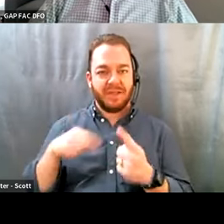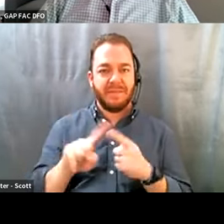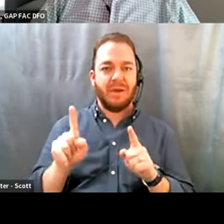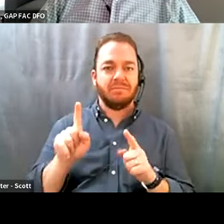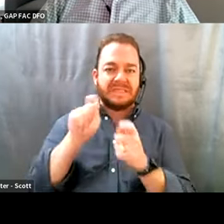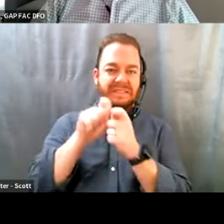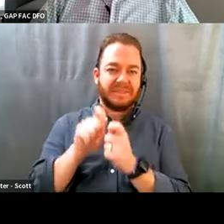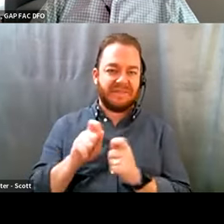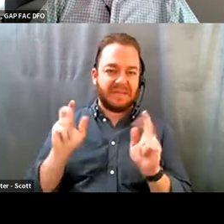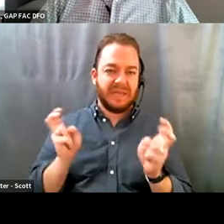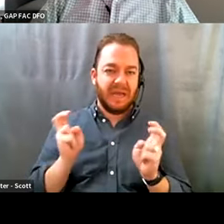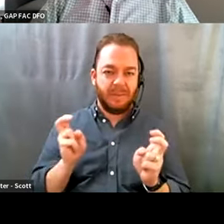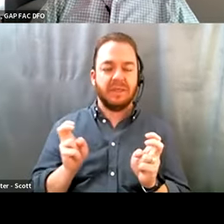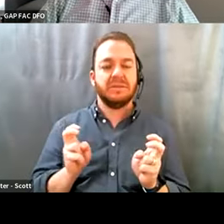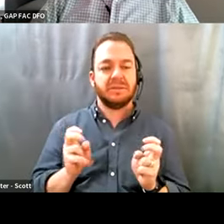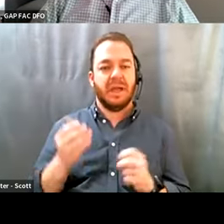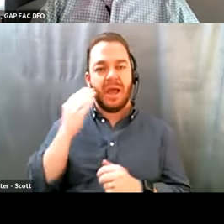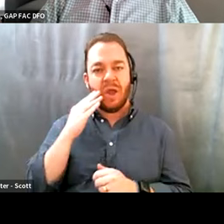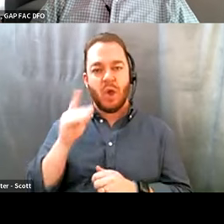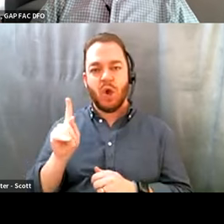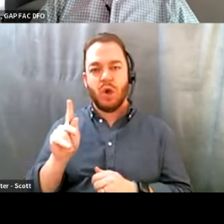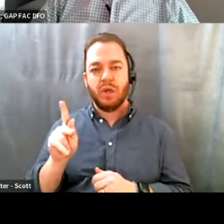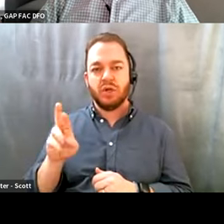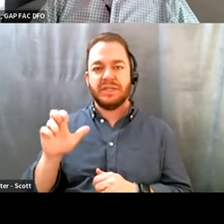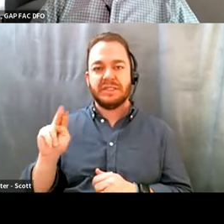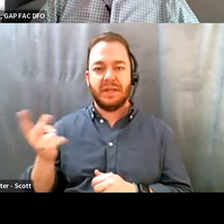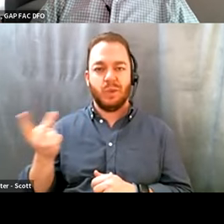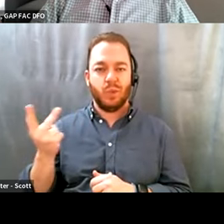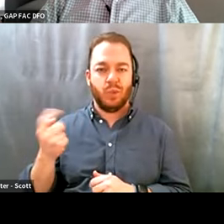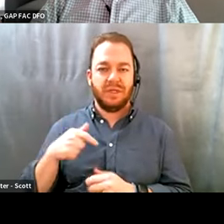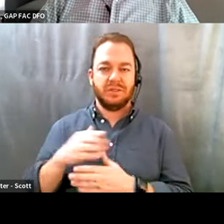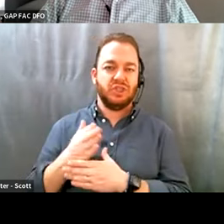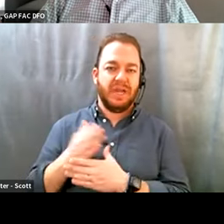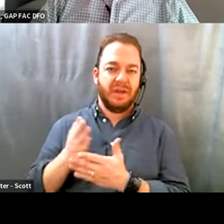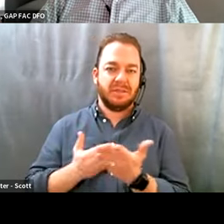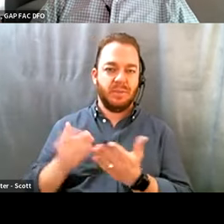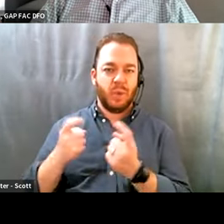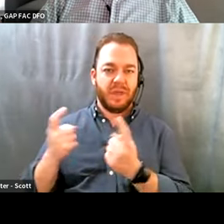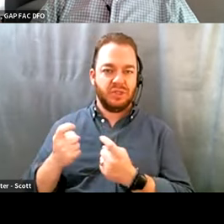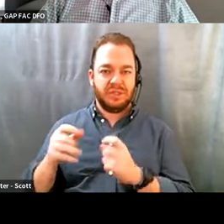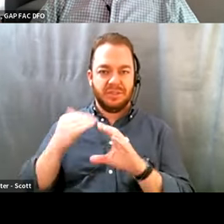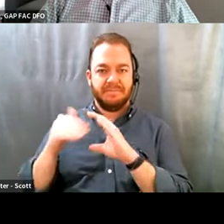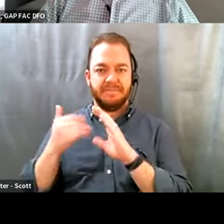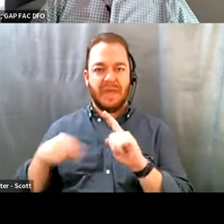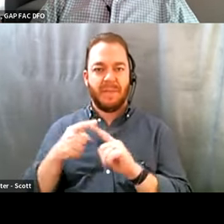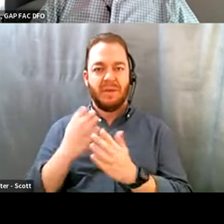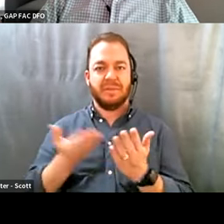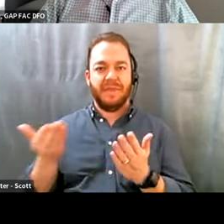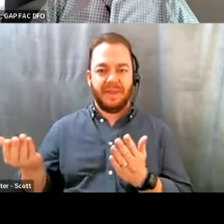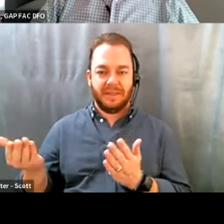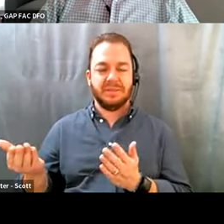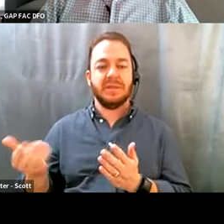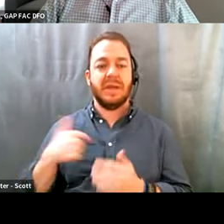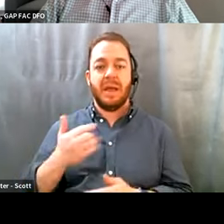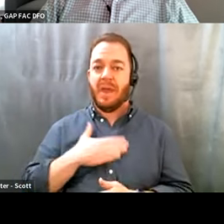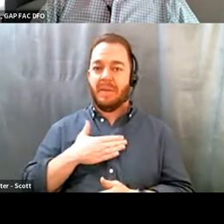specific topics. I know, Kristen, we shared some of the questions that you had in your email about some of those things. And I'd be